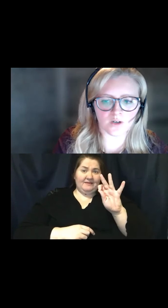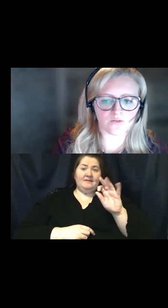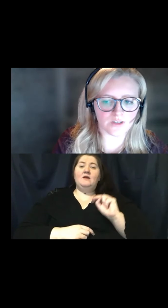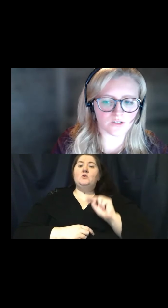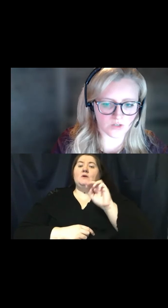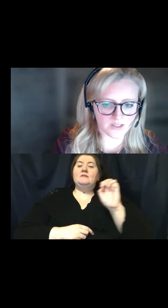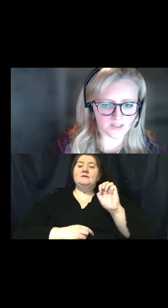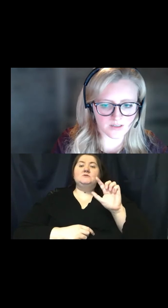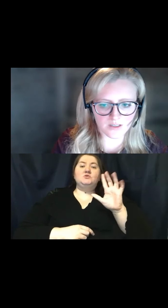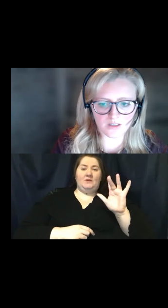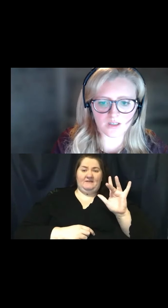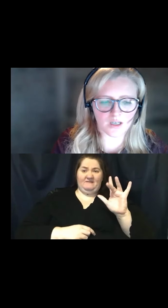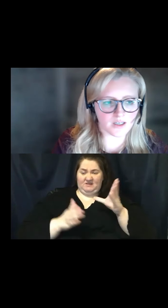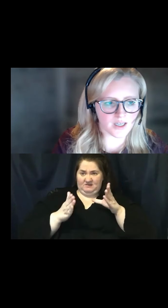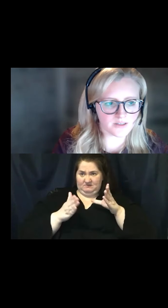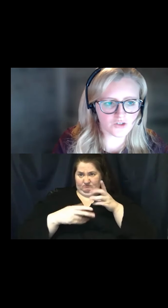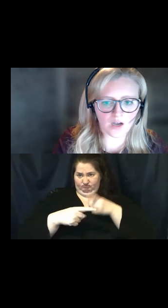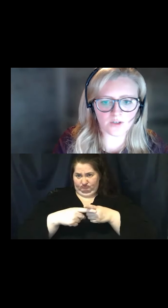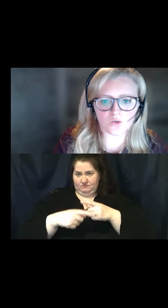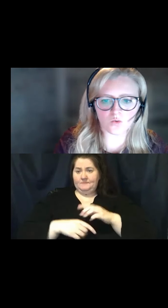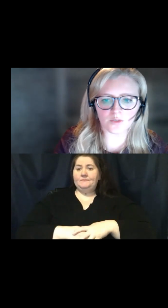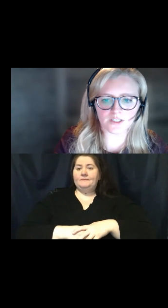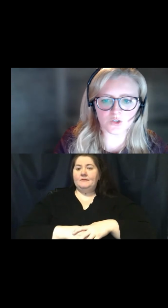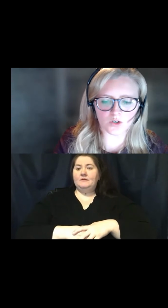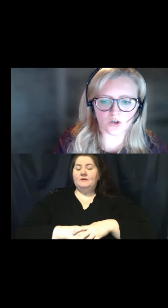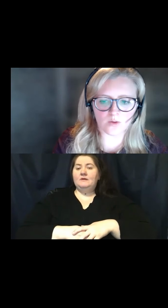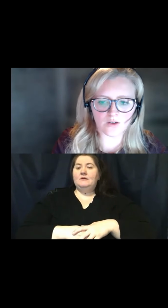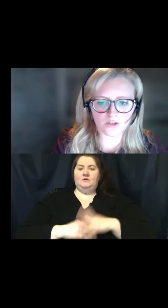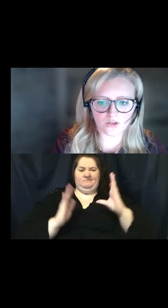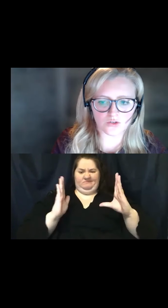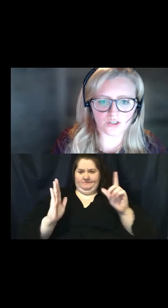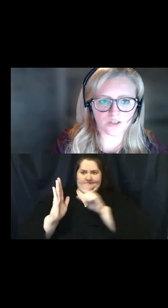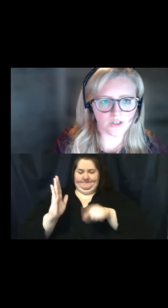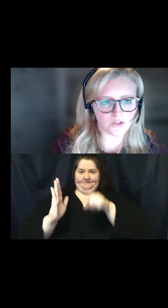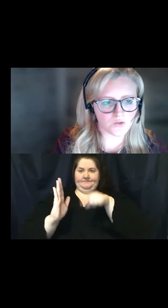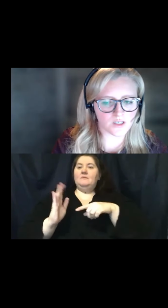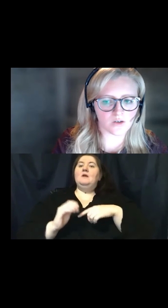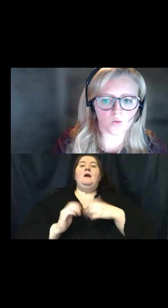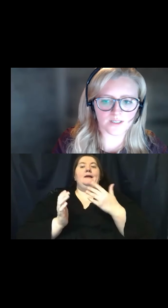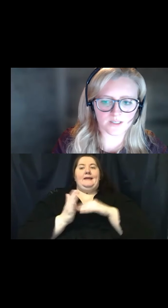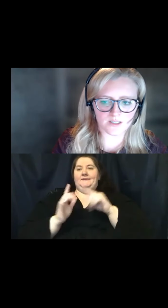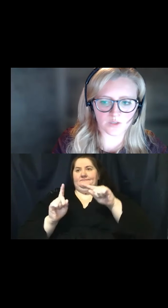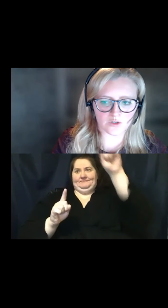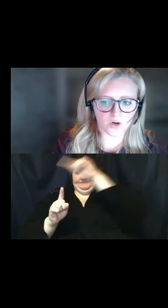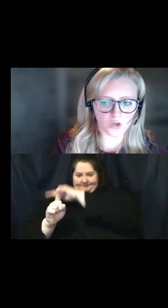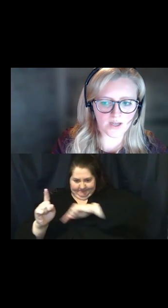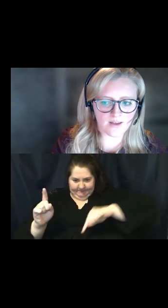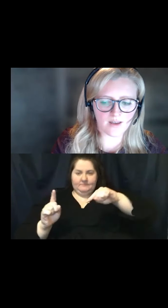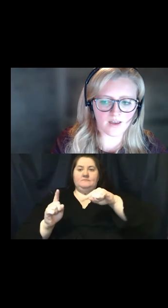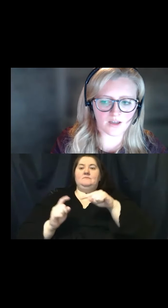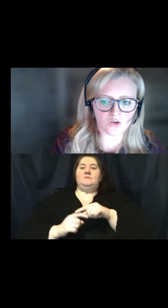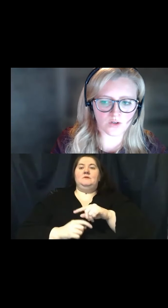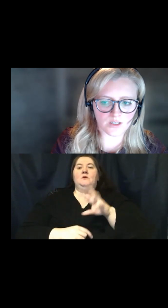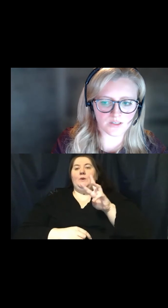Northeast 25th Streets. Again, traffic would be detoured around the closure using Westlake Sammamish